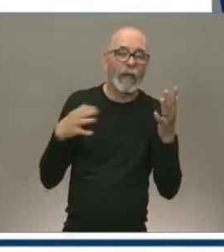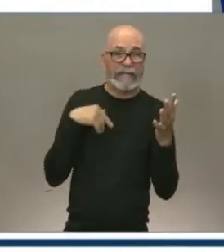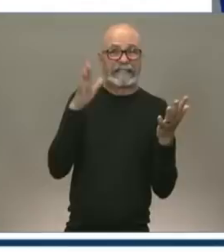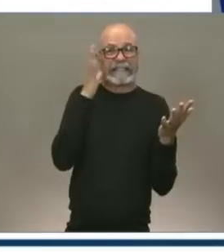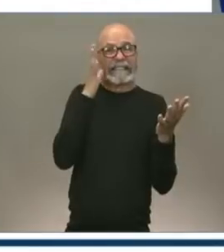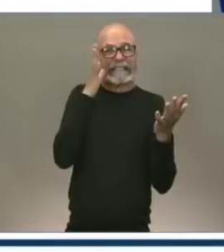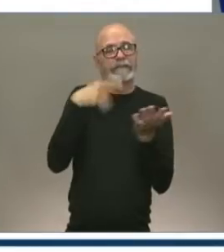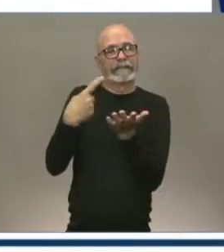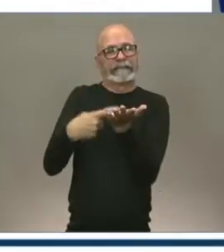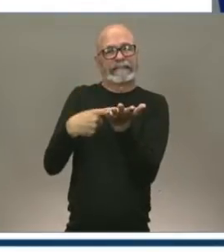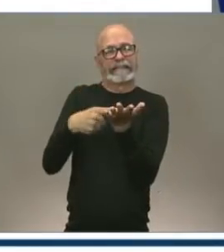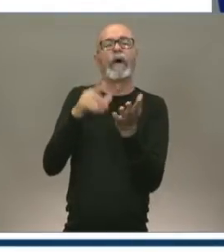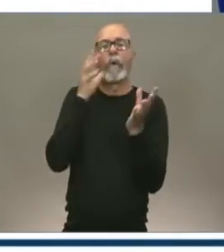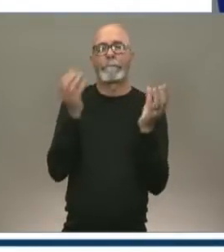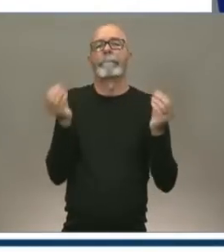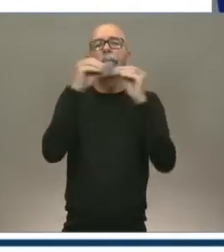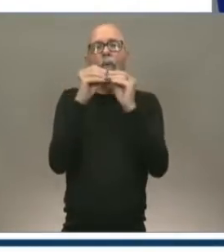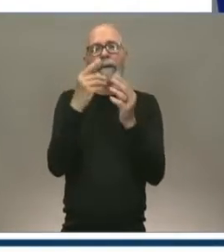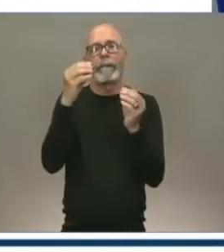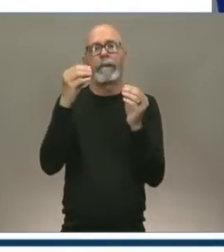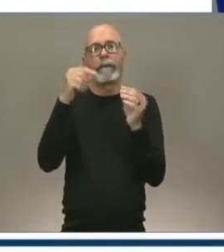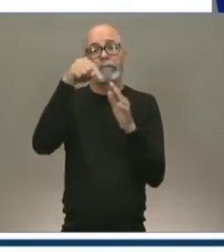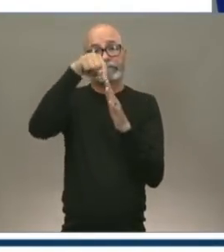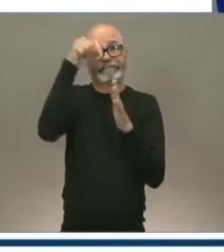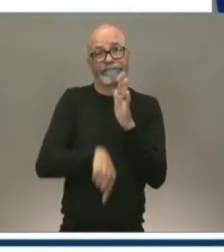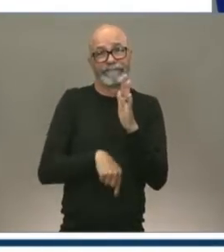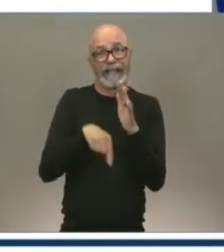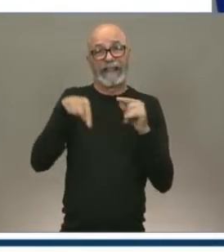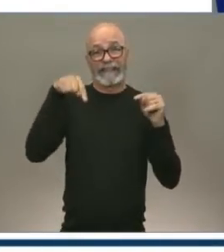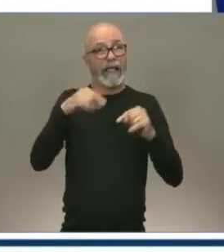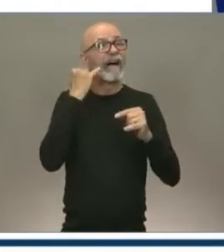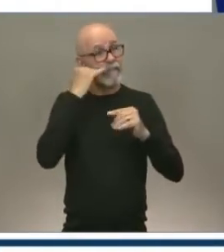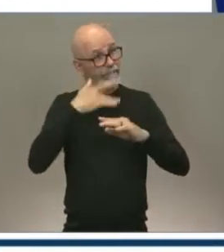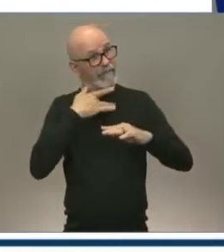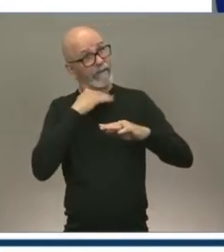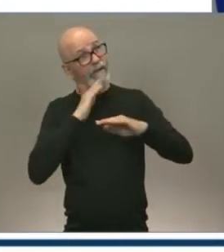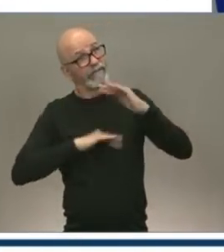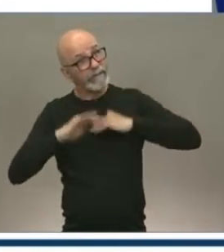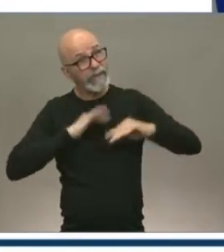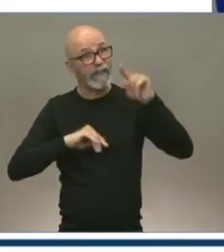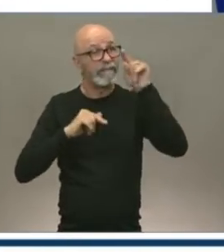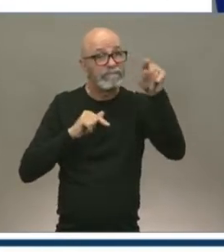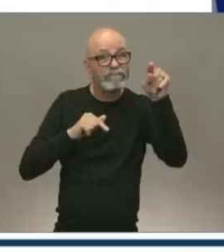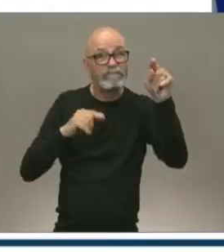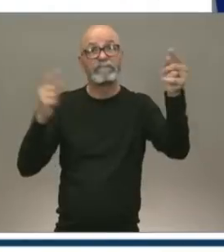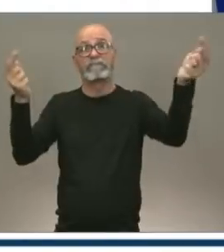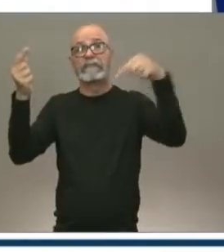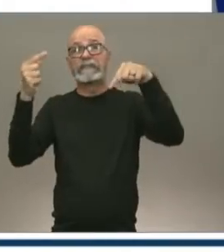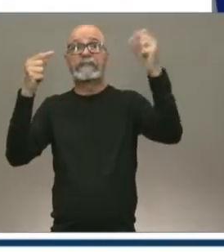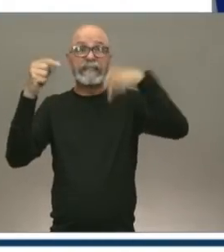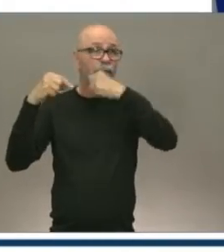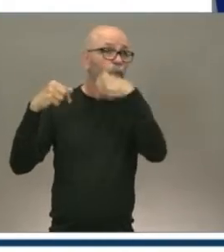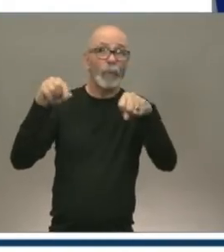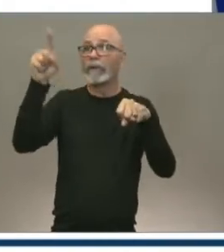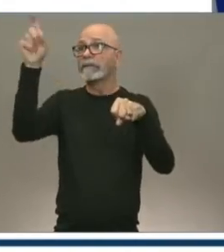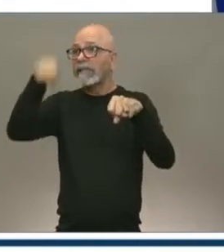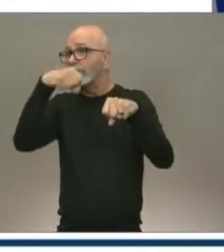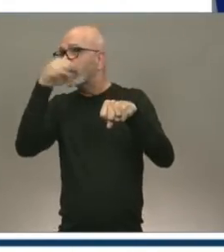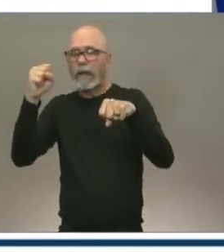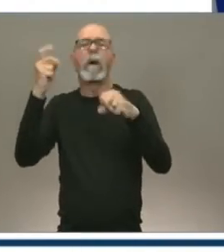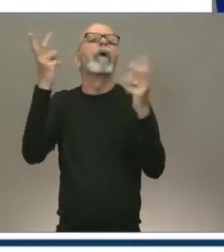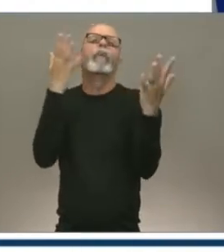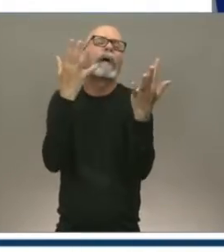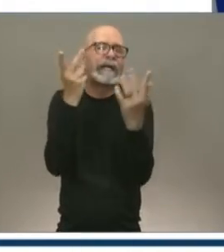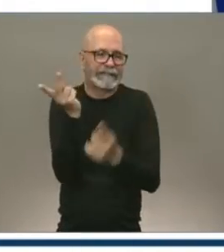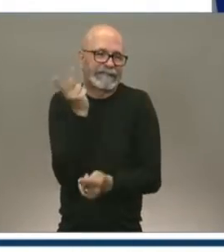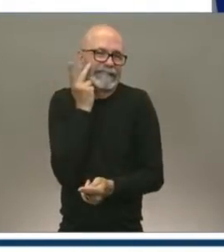if that's something that they have comfort with, and there could be logistical considerations that they'll need to make sure that they have in place if they're going to accommodate